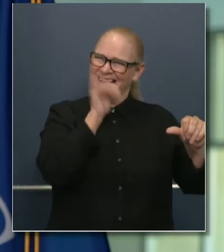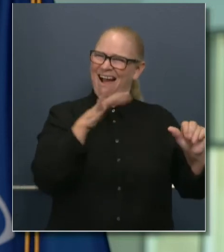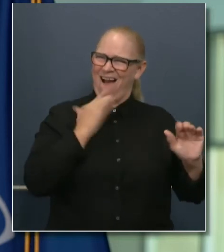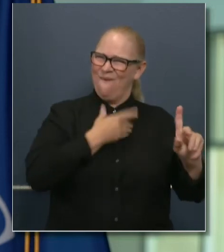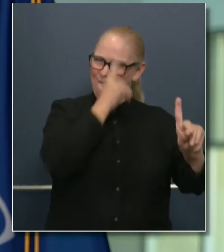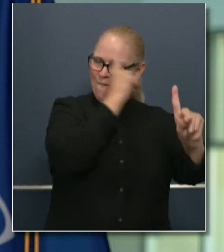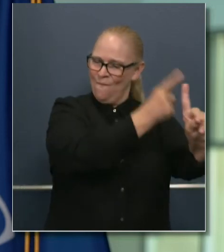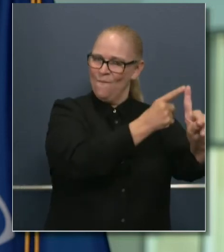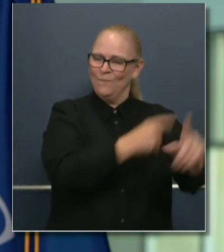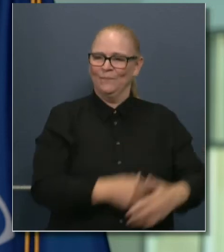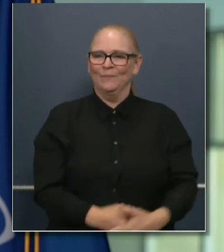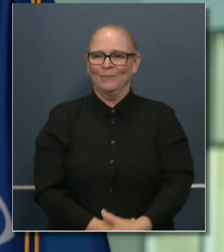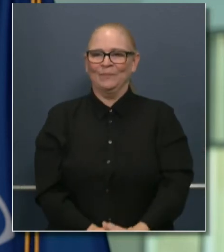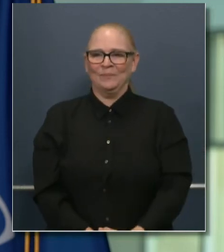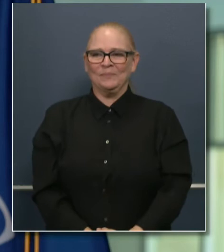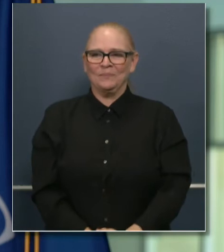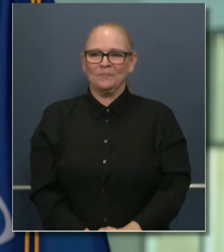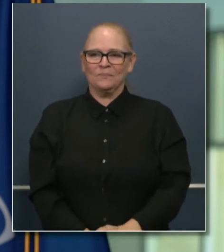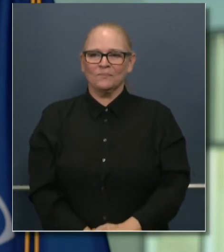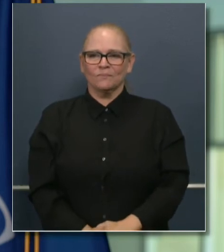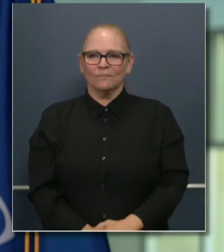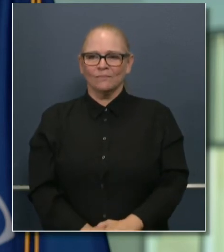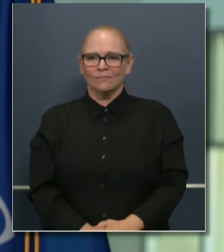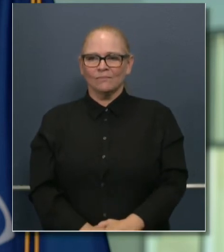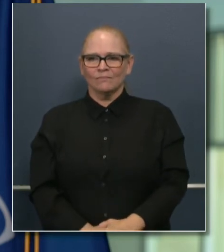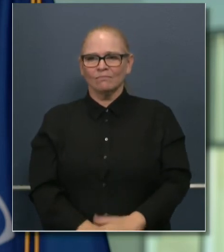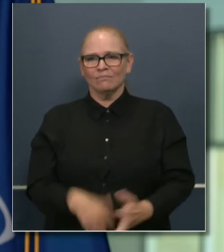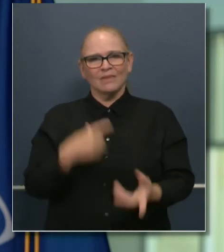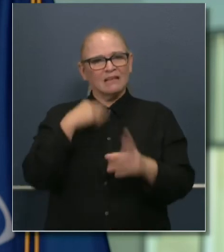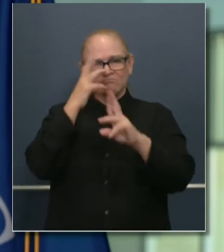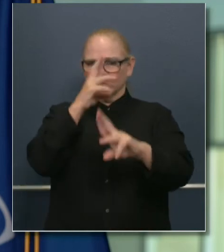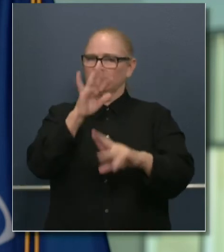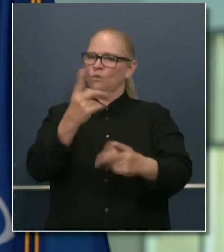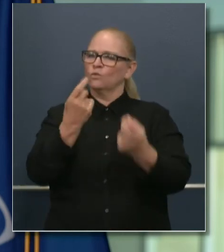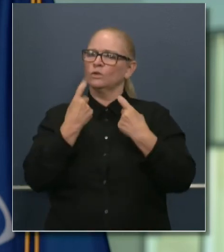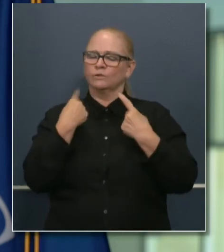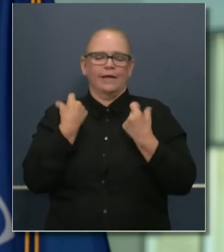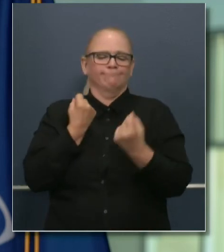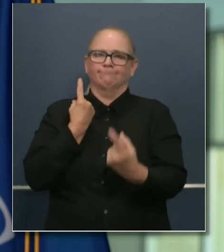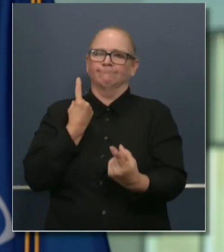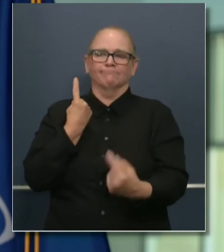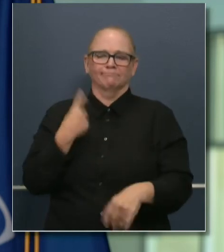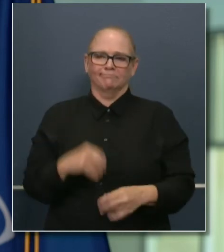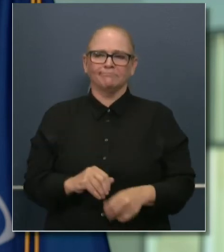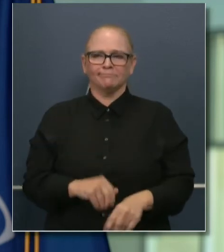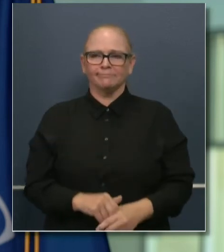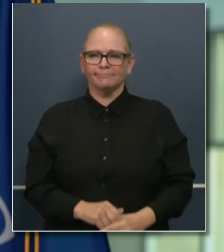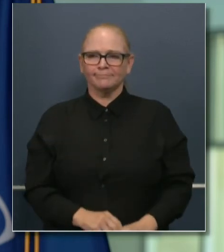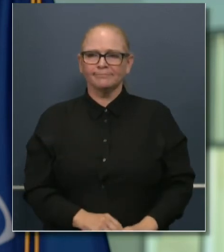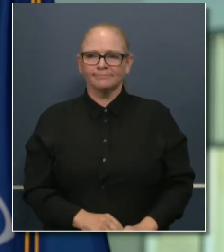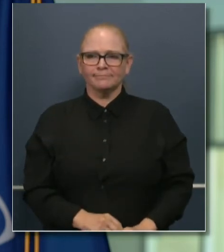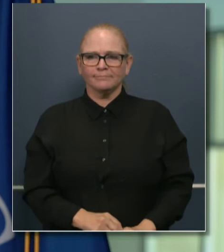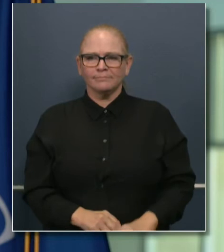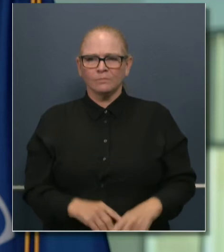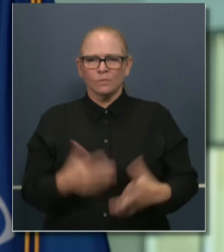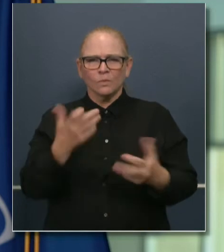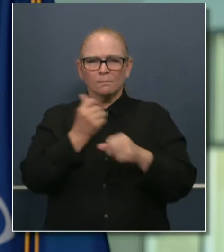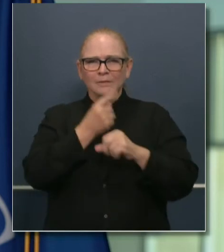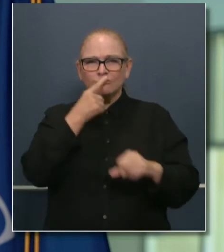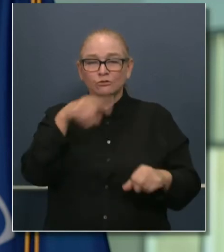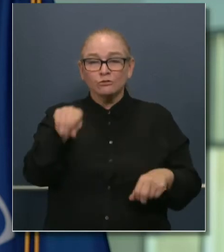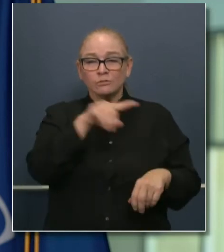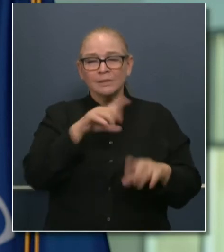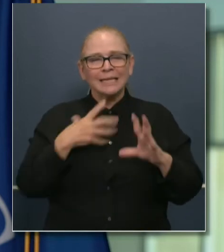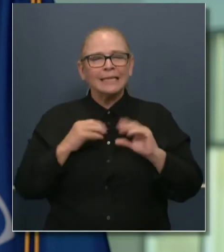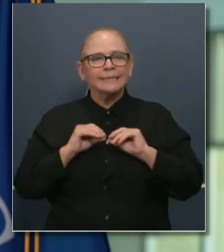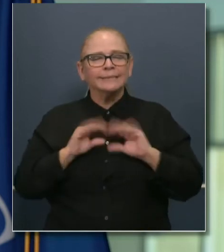forth. And so deep respect, deep empathy, and let me just, in terms of being a little bit more prescriptive, offer